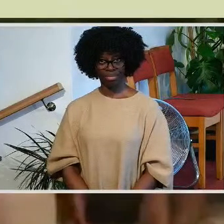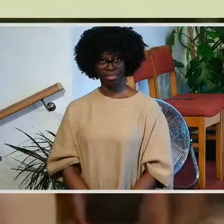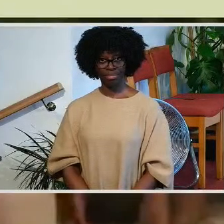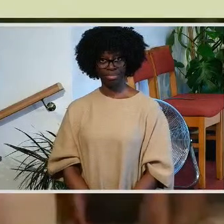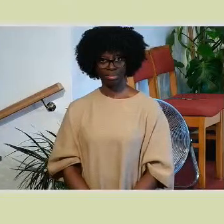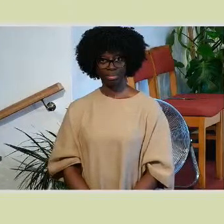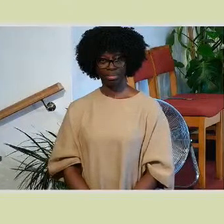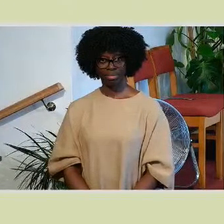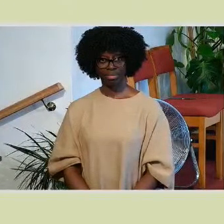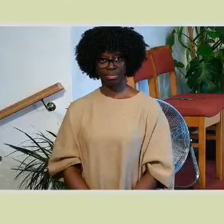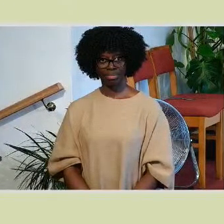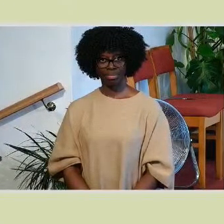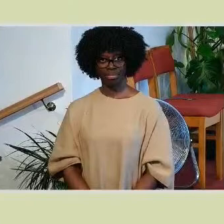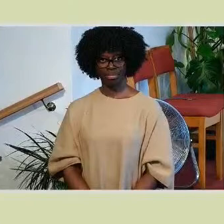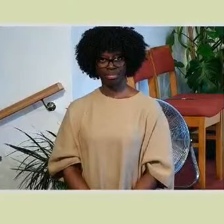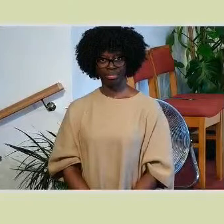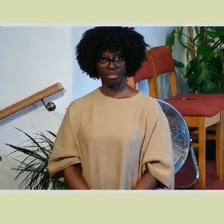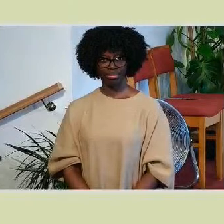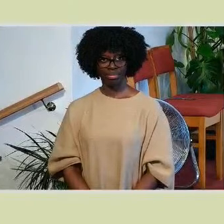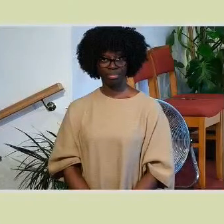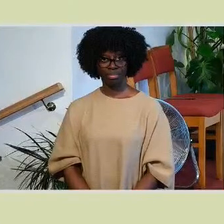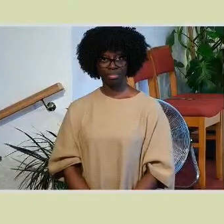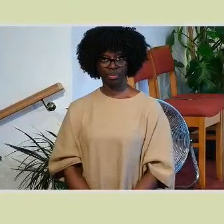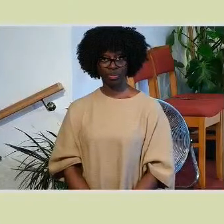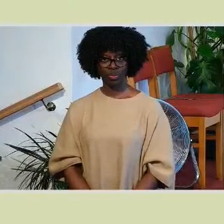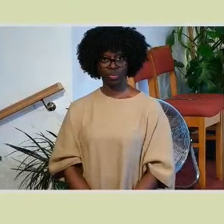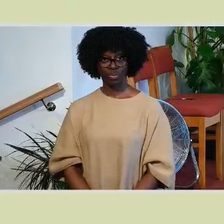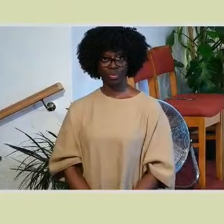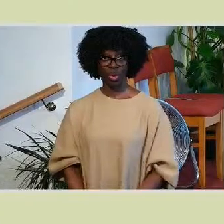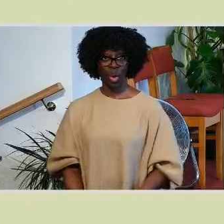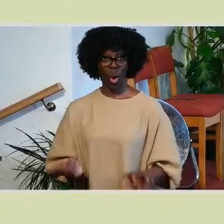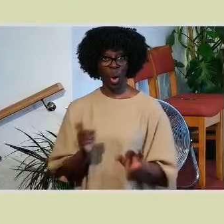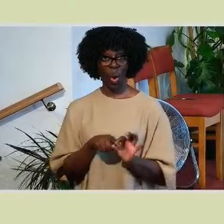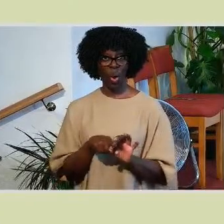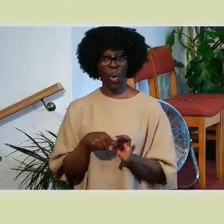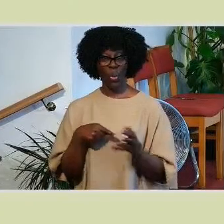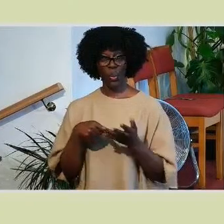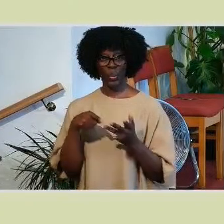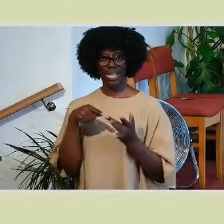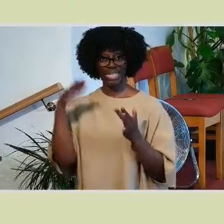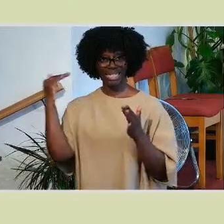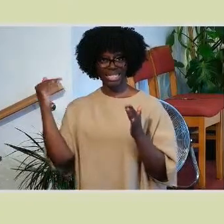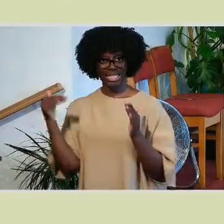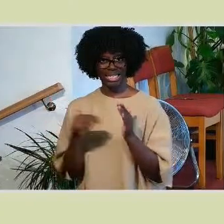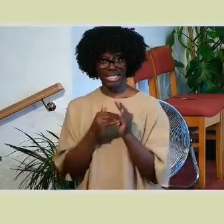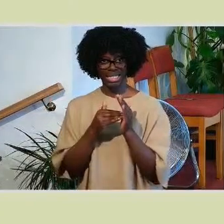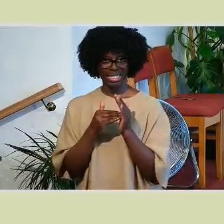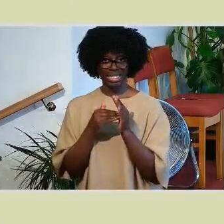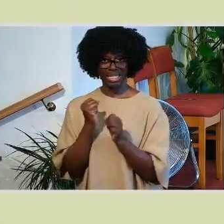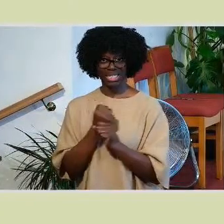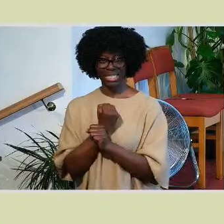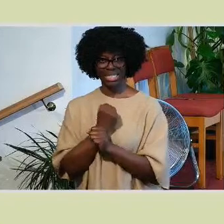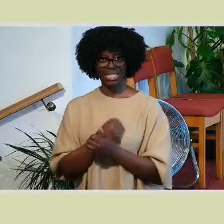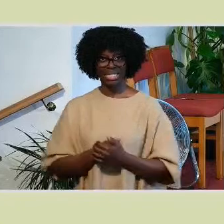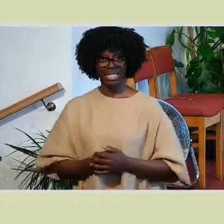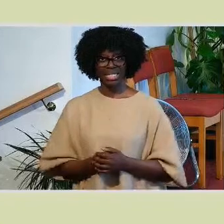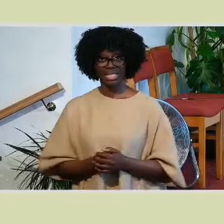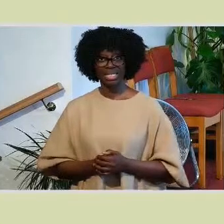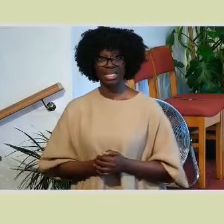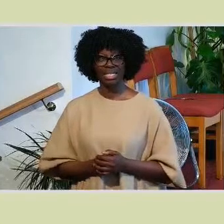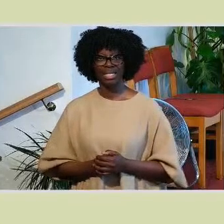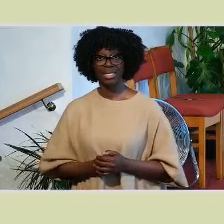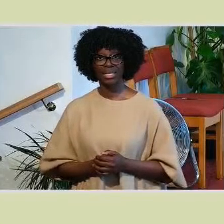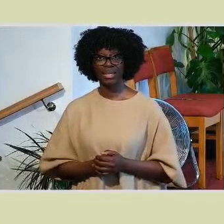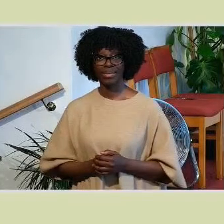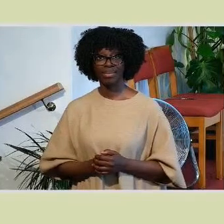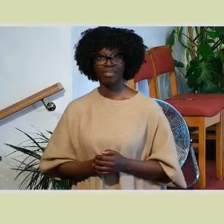Oh, I'm going the wrong way. All right. Sorry. Yes, this is a quiz. Apologies. I'm one slide ahead in my head. So,